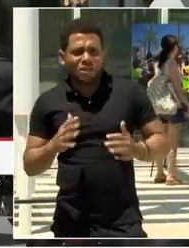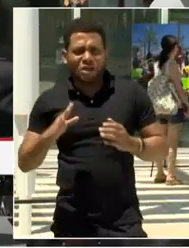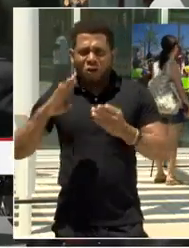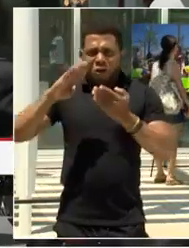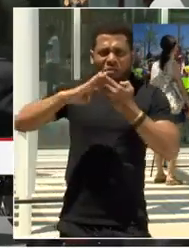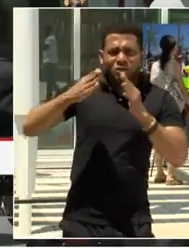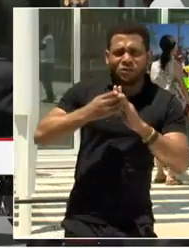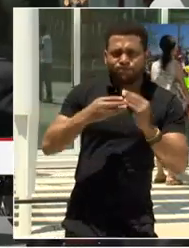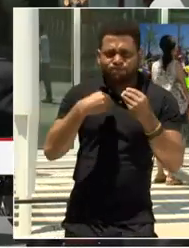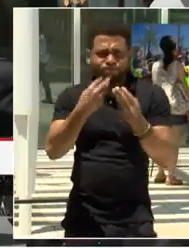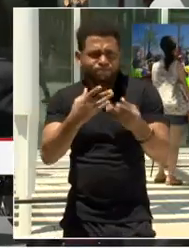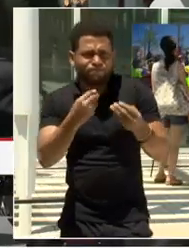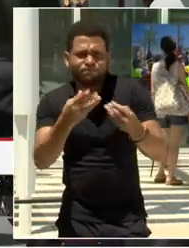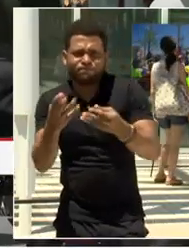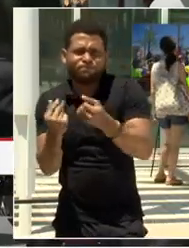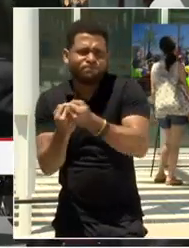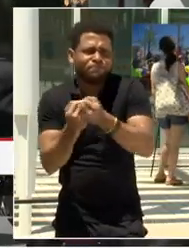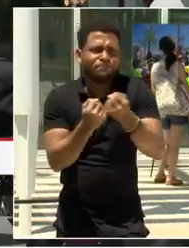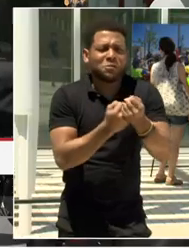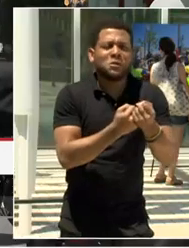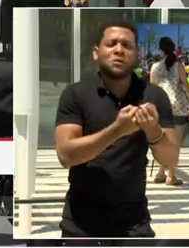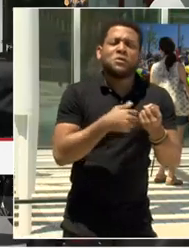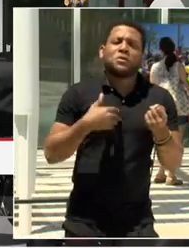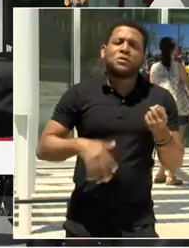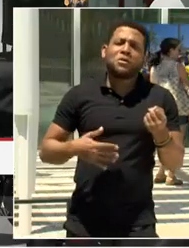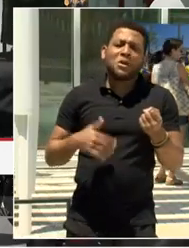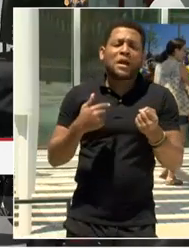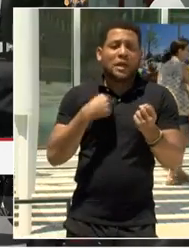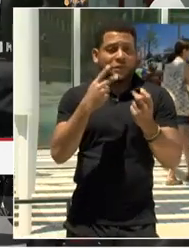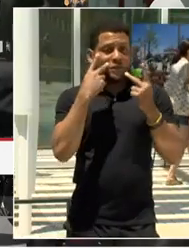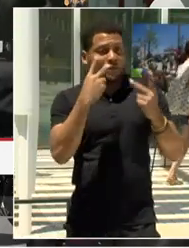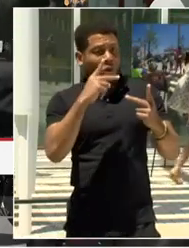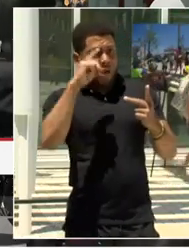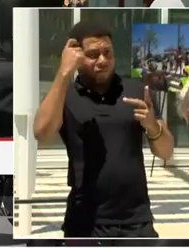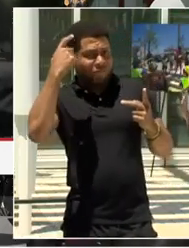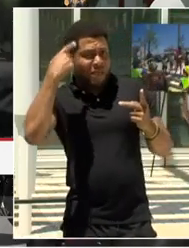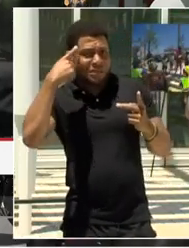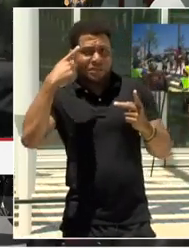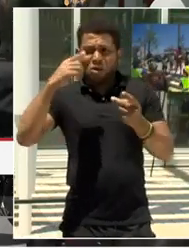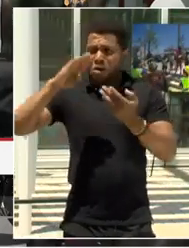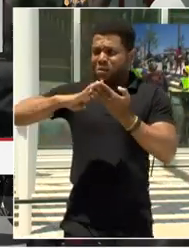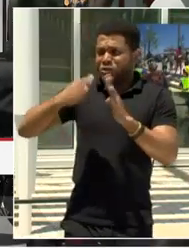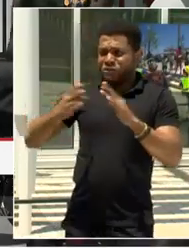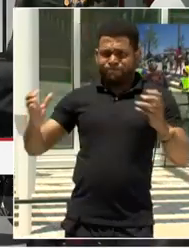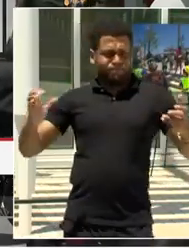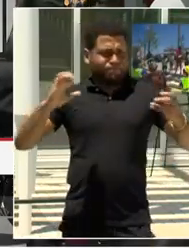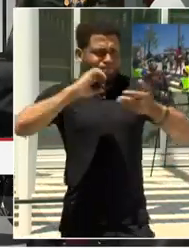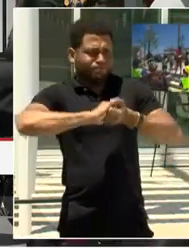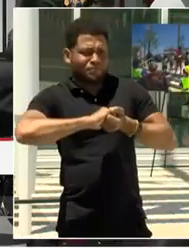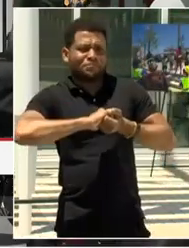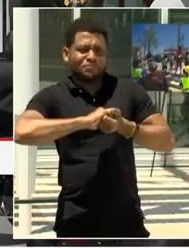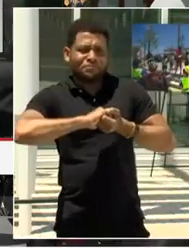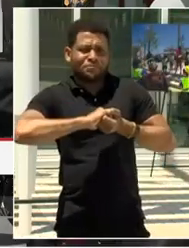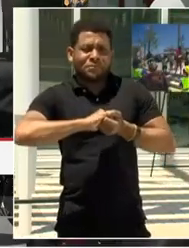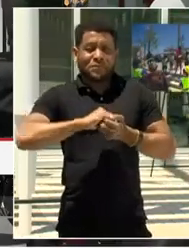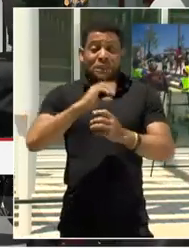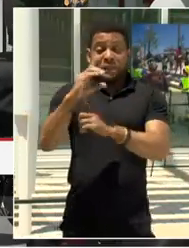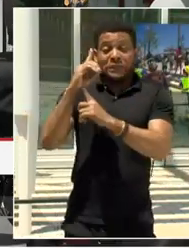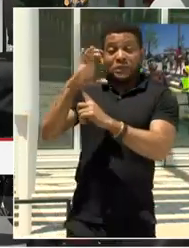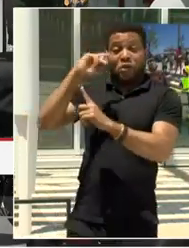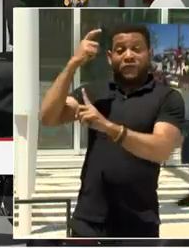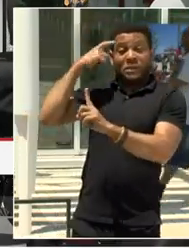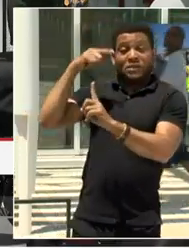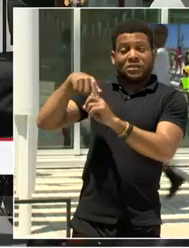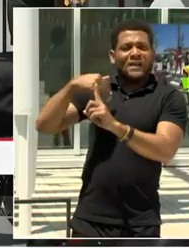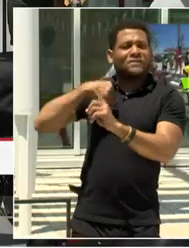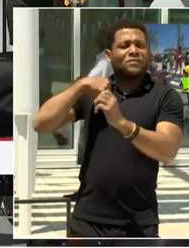partnership between government and community leaders. From district government, I'd like to acknowledge a huge team of people that spent their